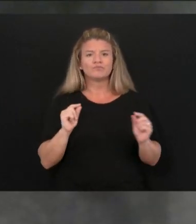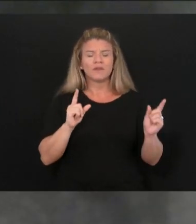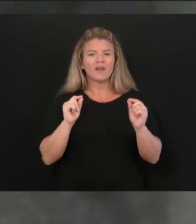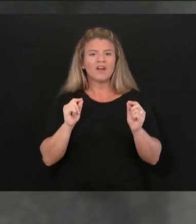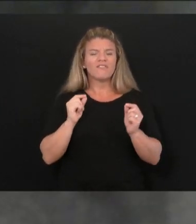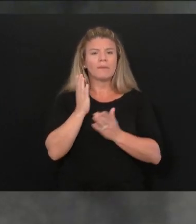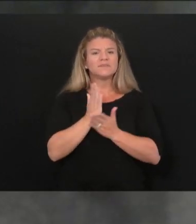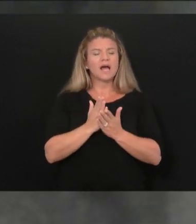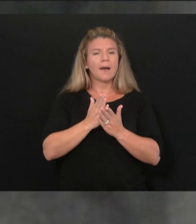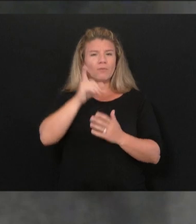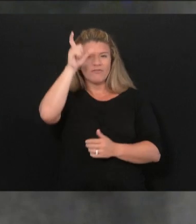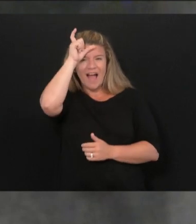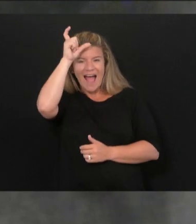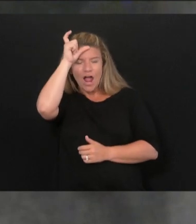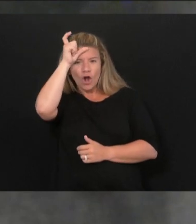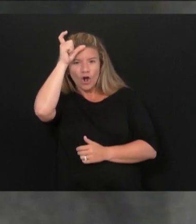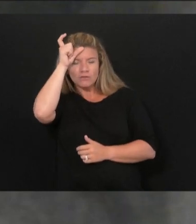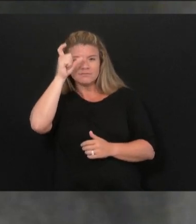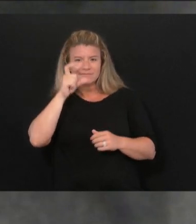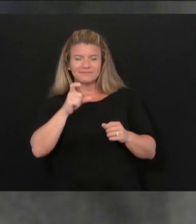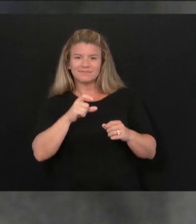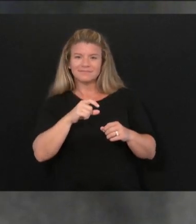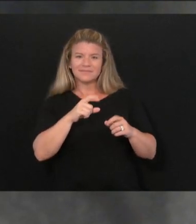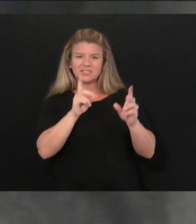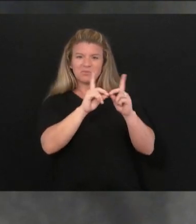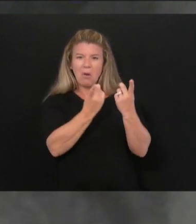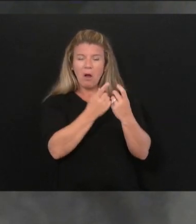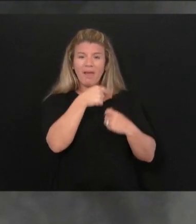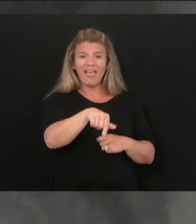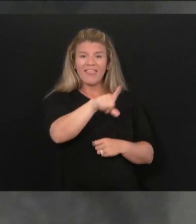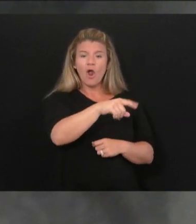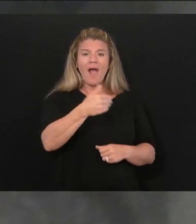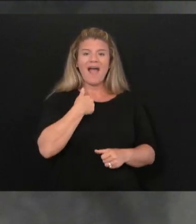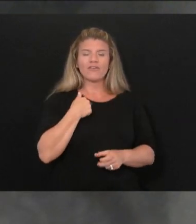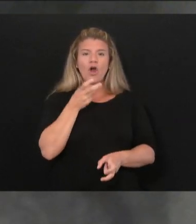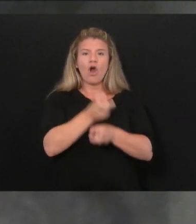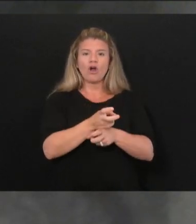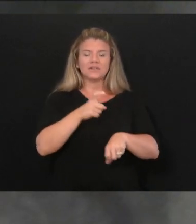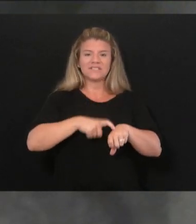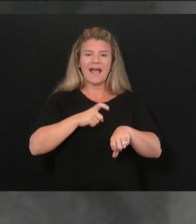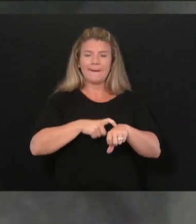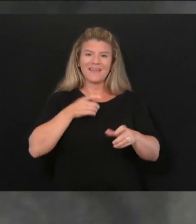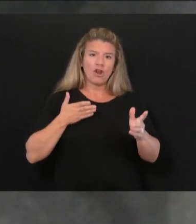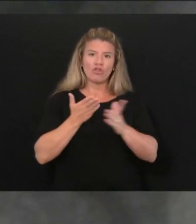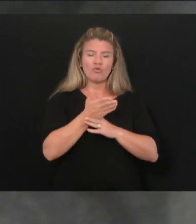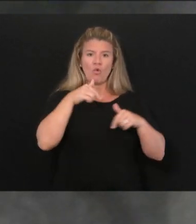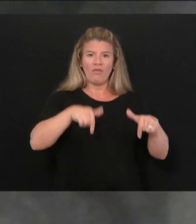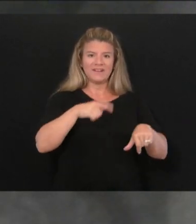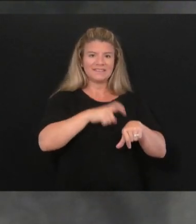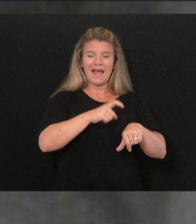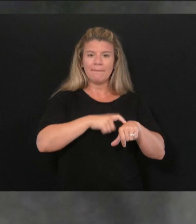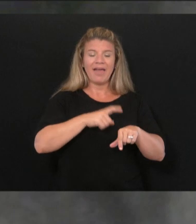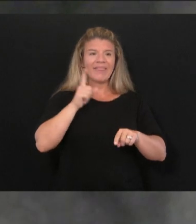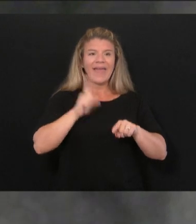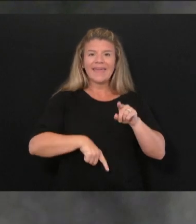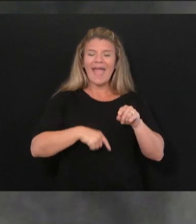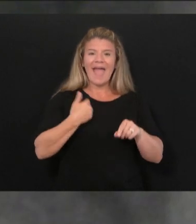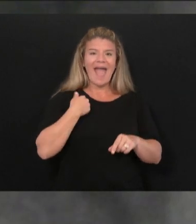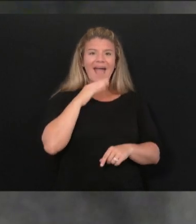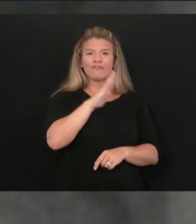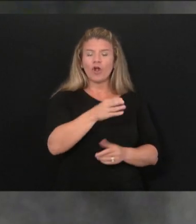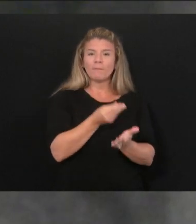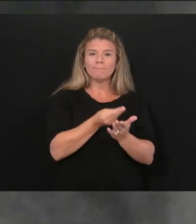rescue squads that they are having an extremely tough time making it through this time. They can't hold their fundraisers,